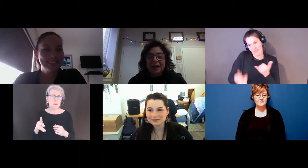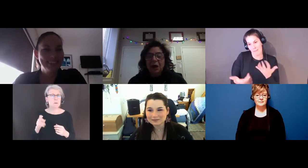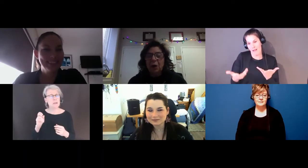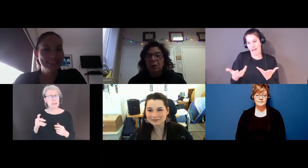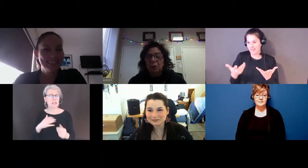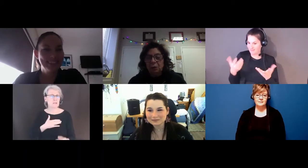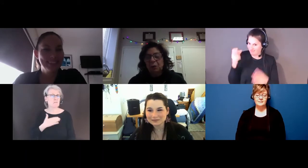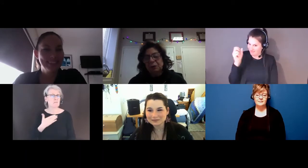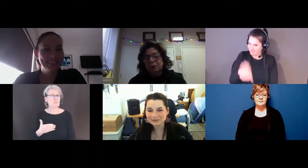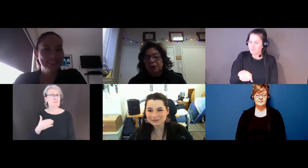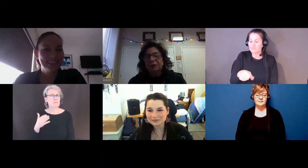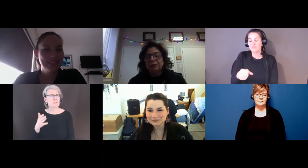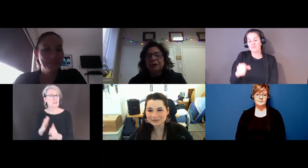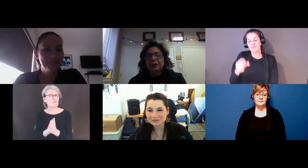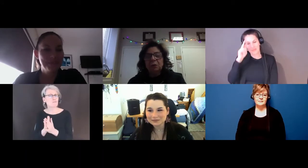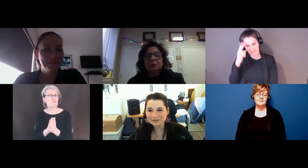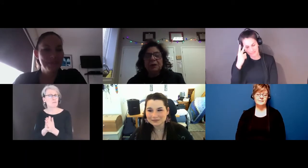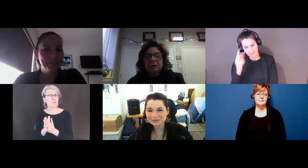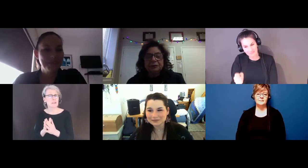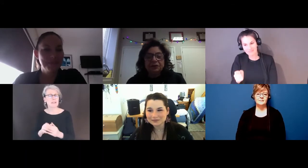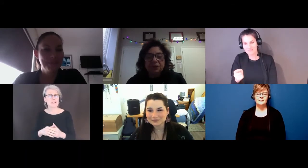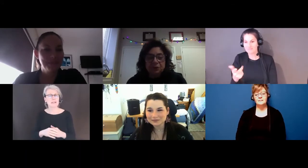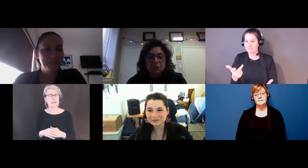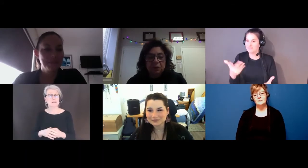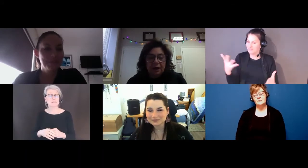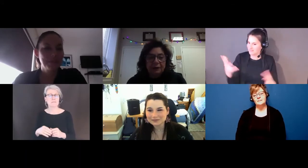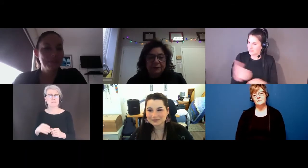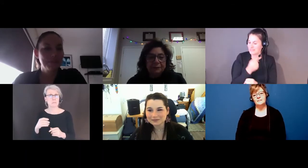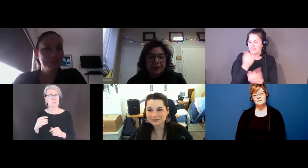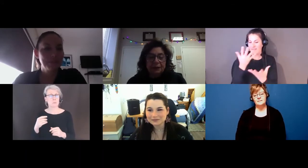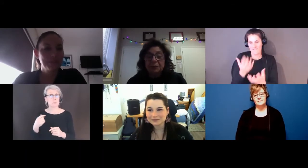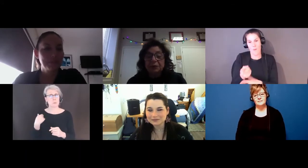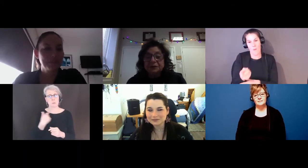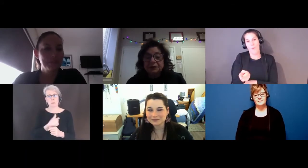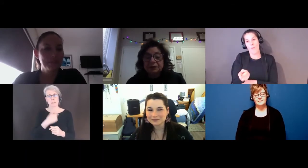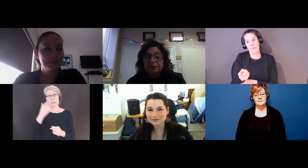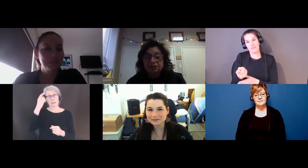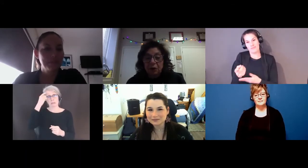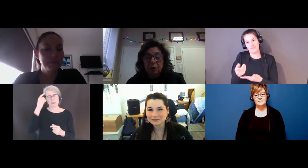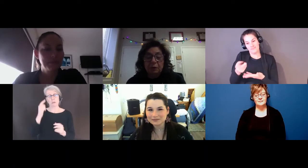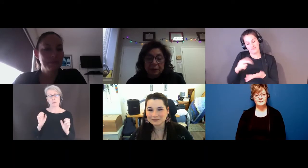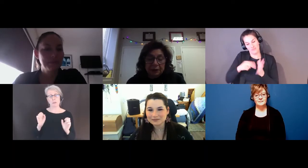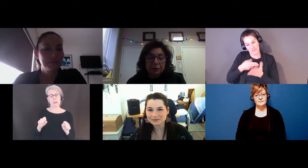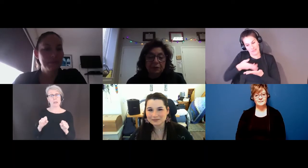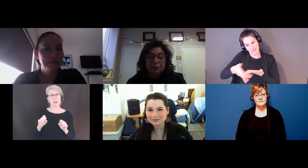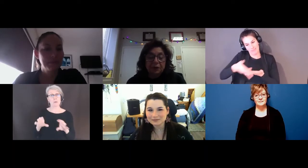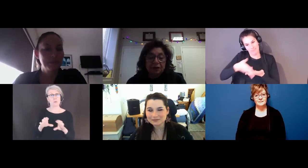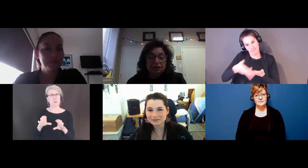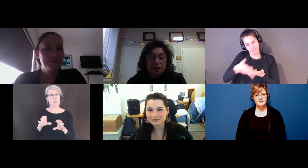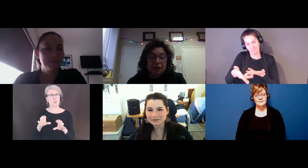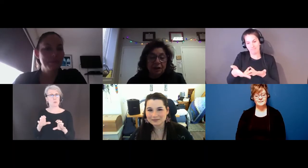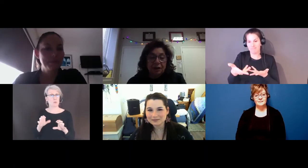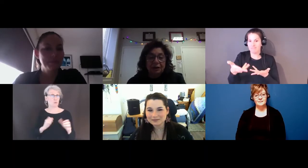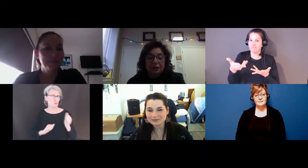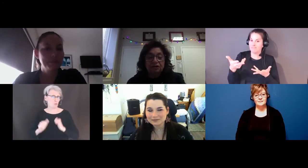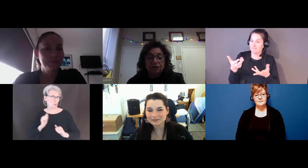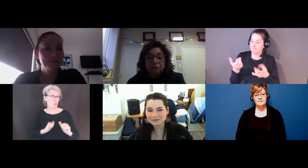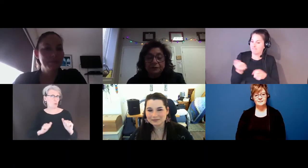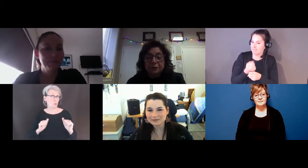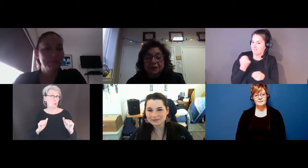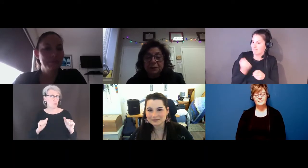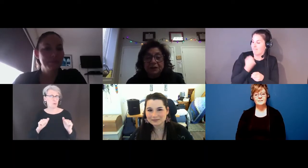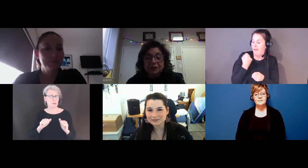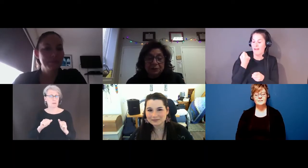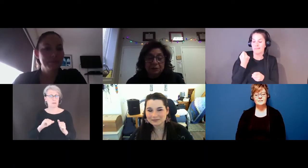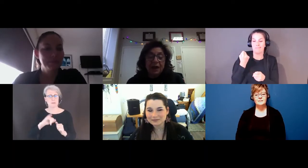that we're quite certain that we'll be able to do an in-person show or an in-person production in June